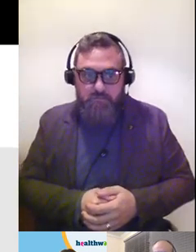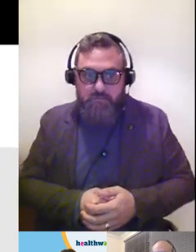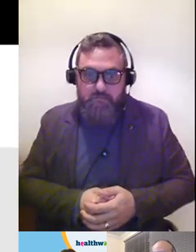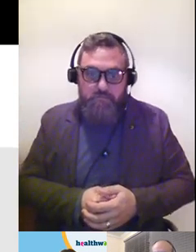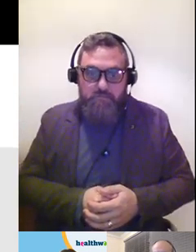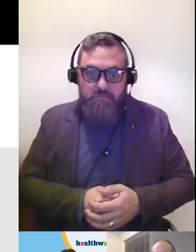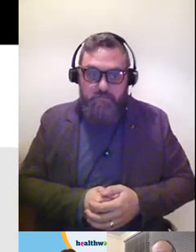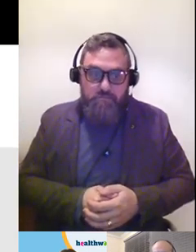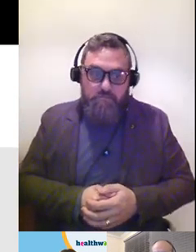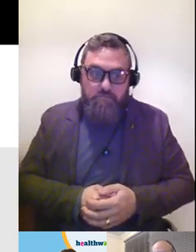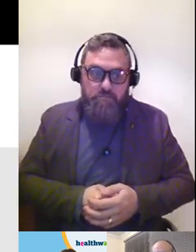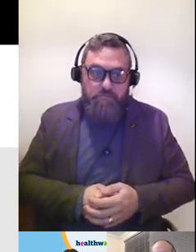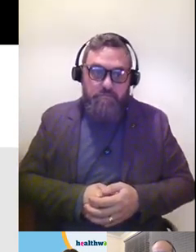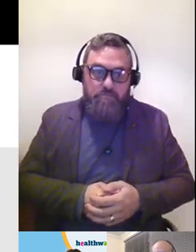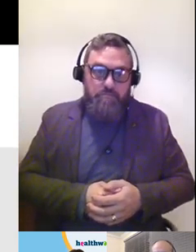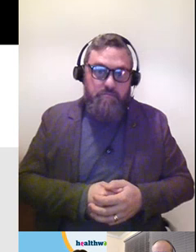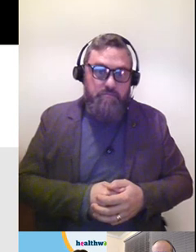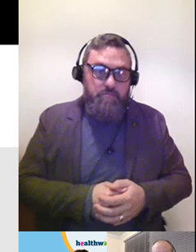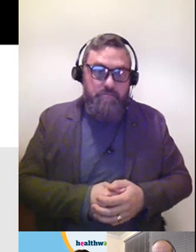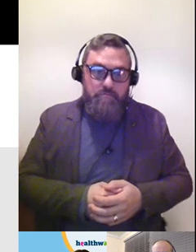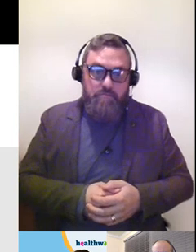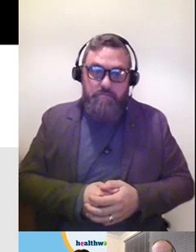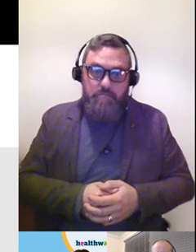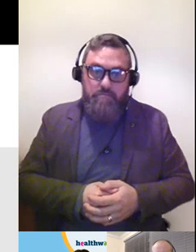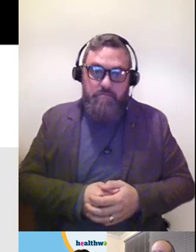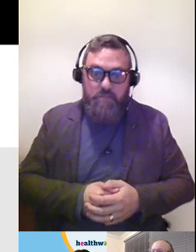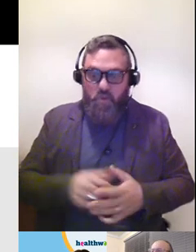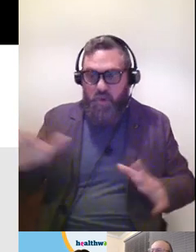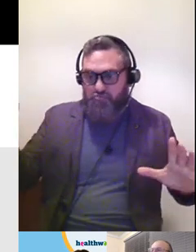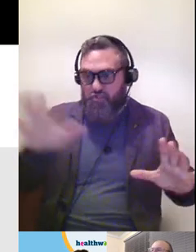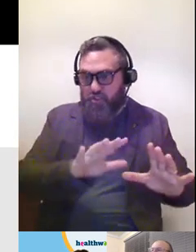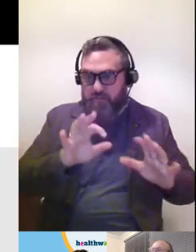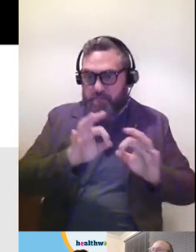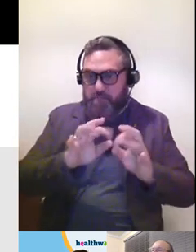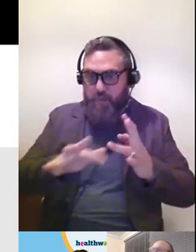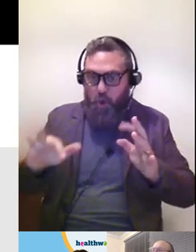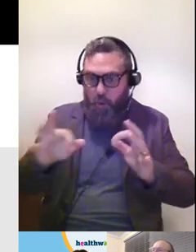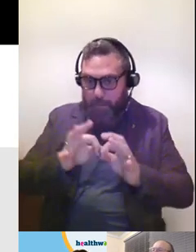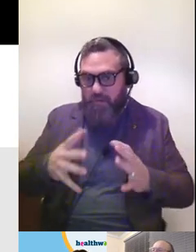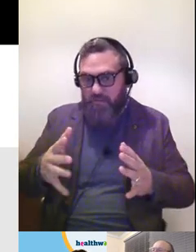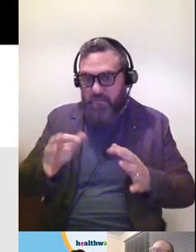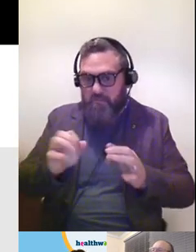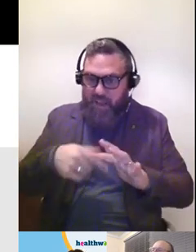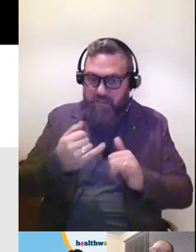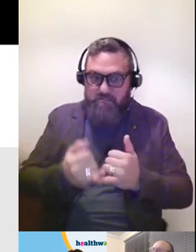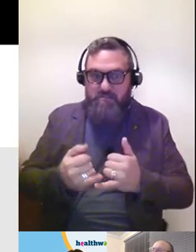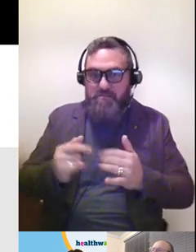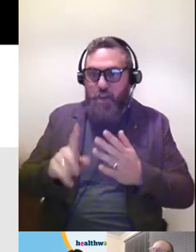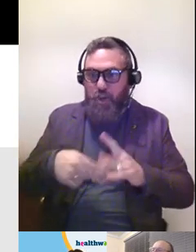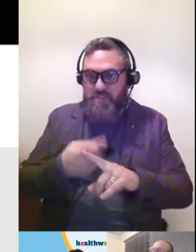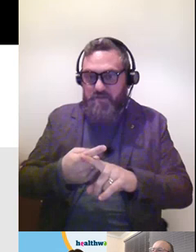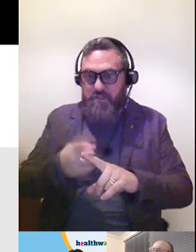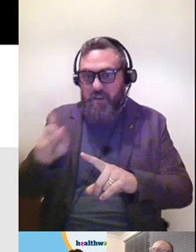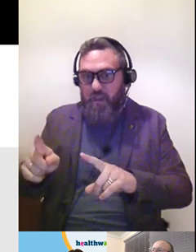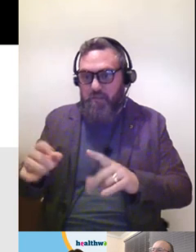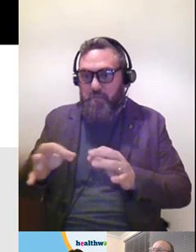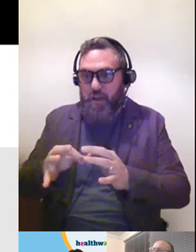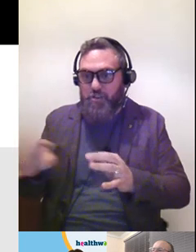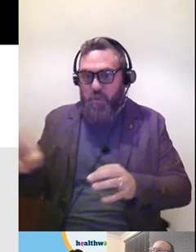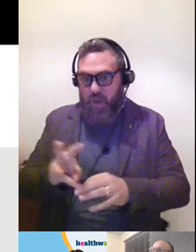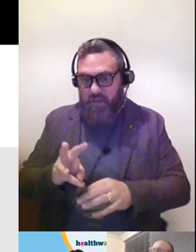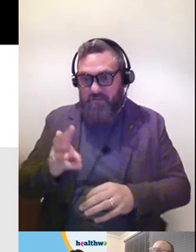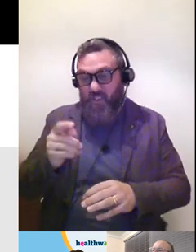So across BOB, so Buckinghamshire, Oxfordshire and Berkshire West, there are